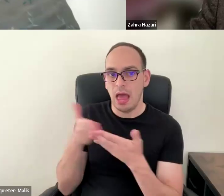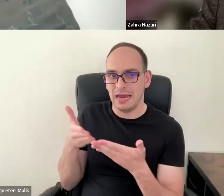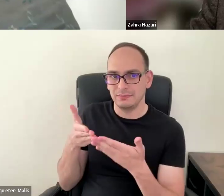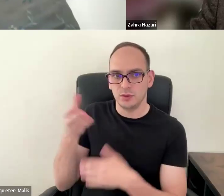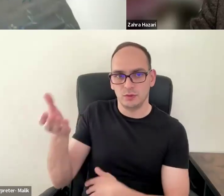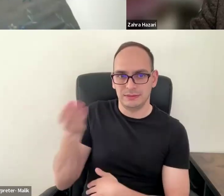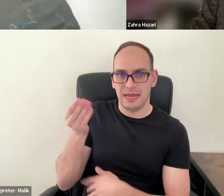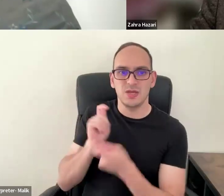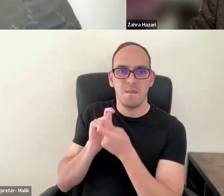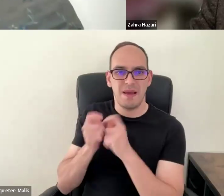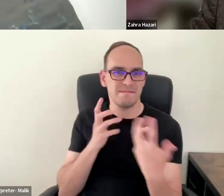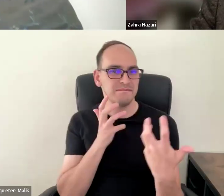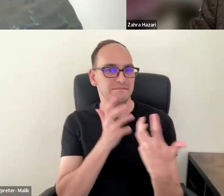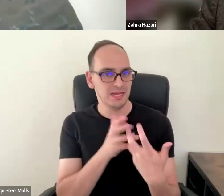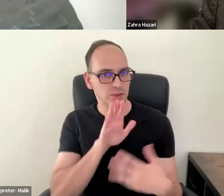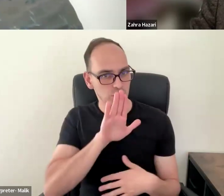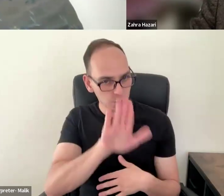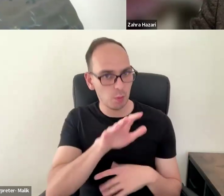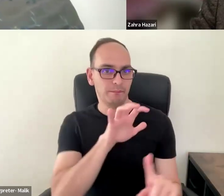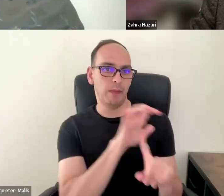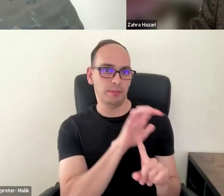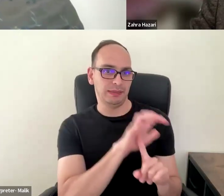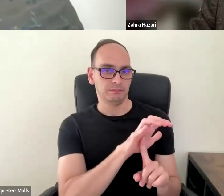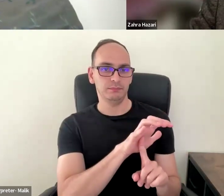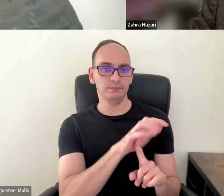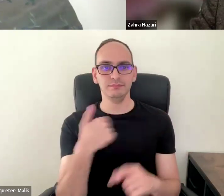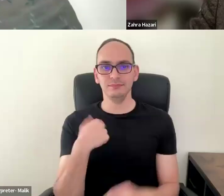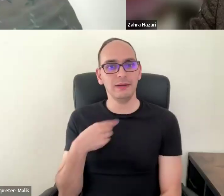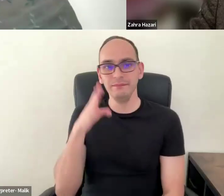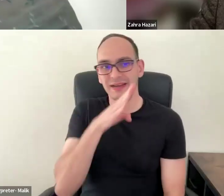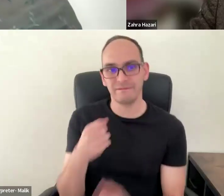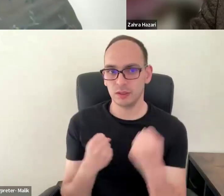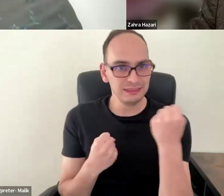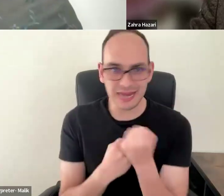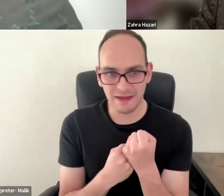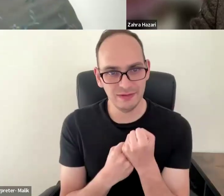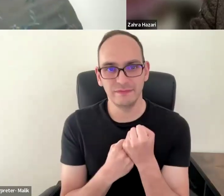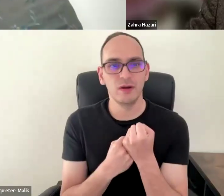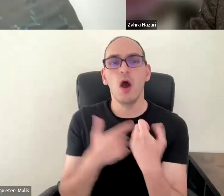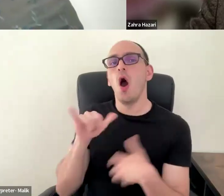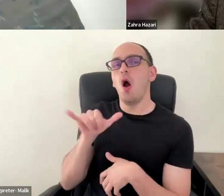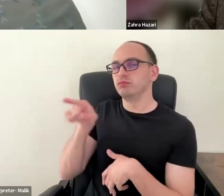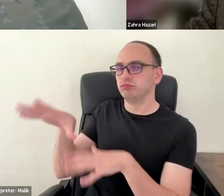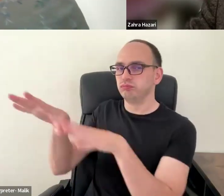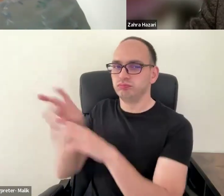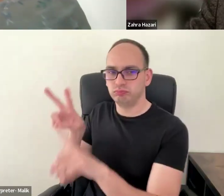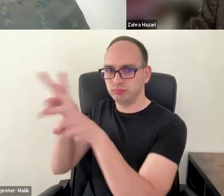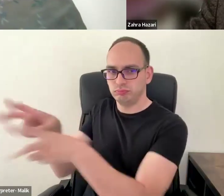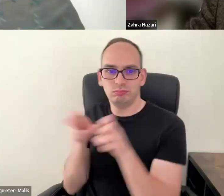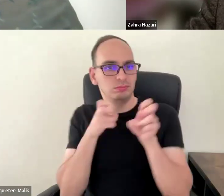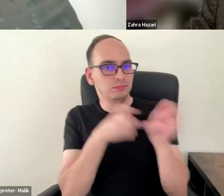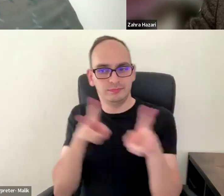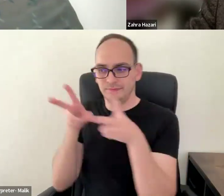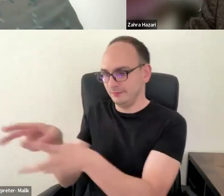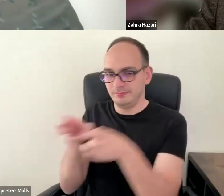modify them for your particular population. Like, I'm never an advocate of just taking something and using it